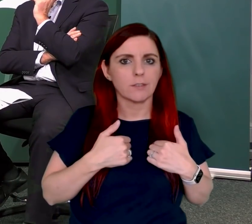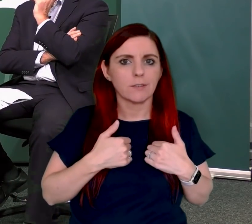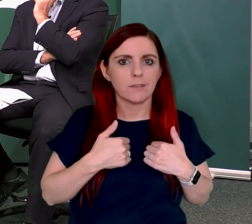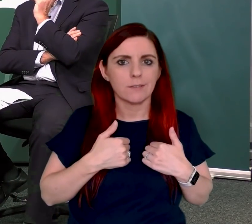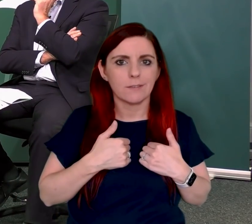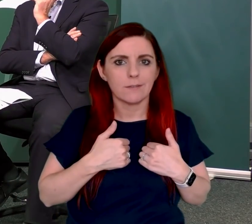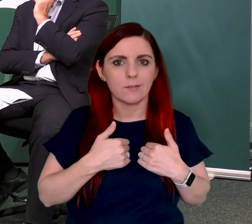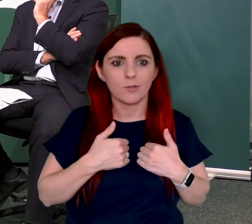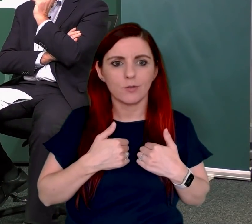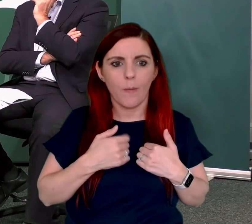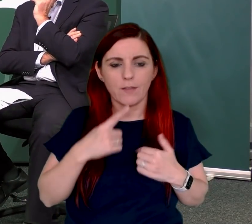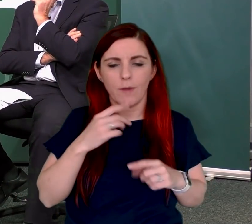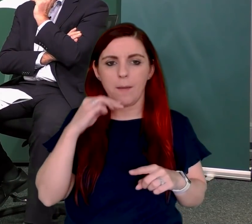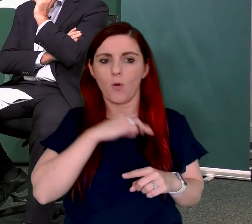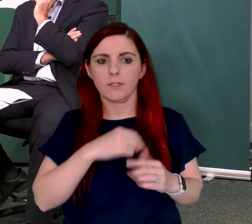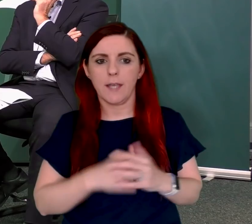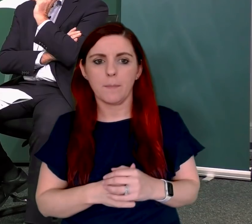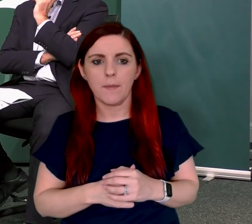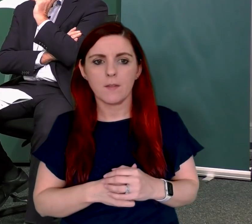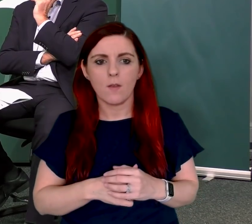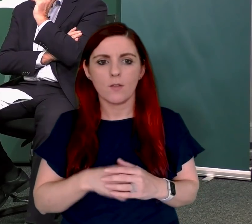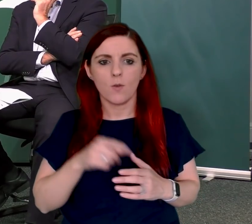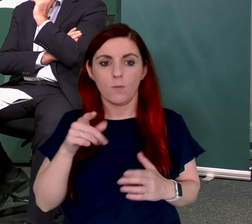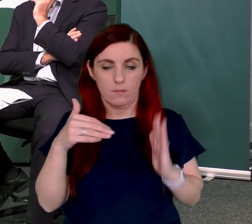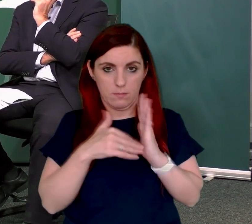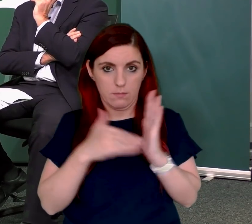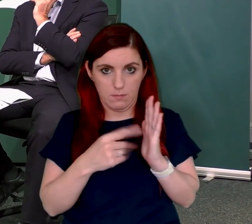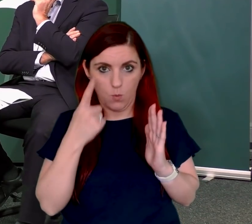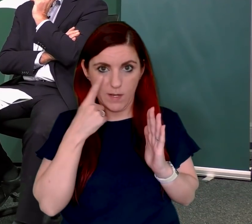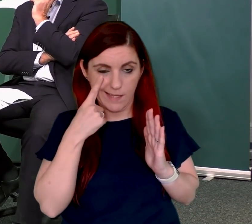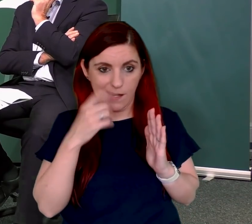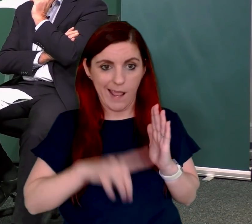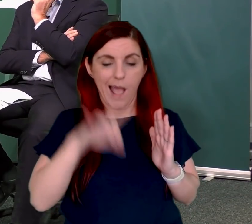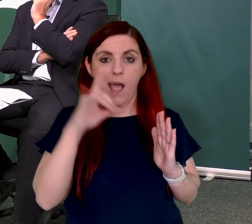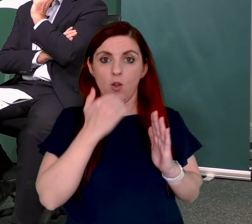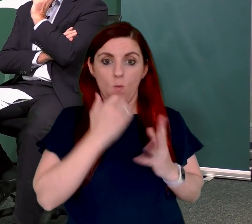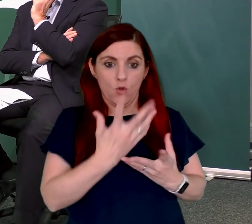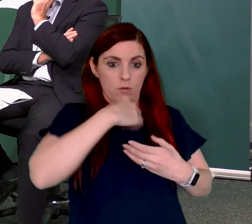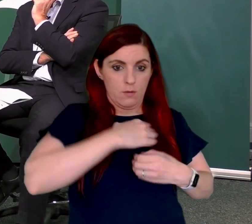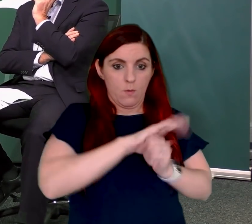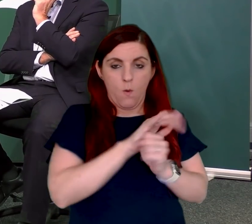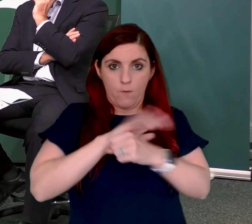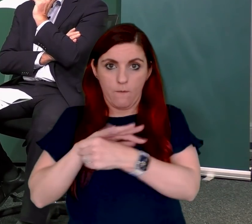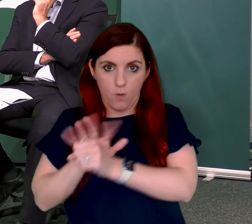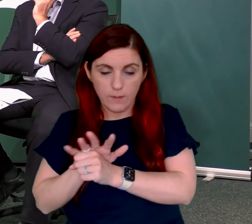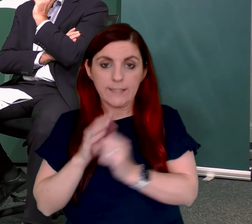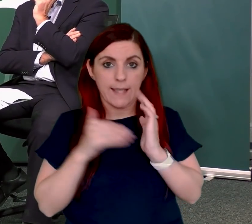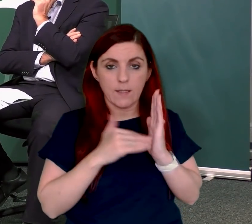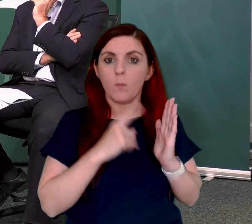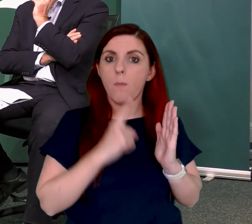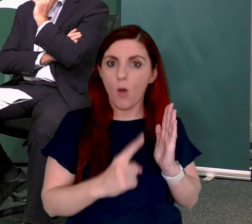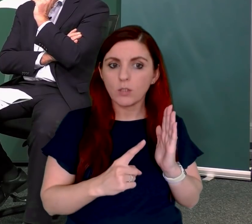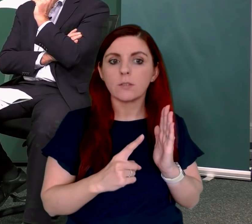preventing severe illness, which I highlighted later in the slide. So yes, we're seeing high levels of infection from COVID-19, but we